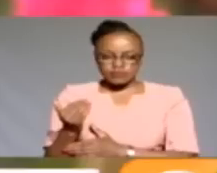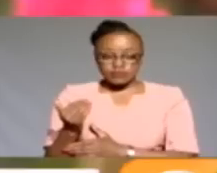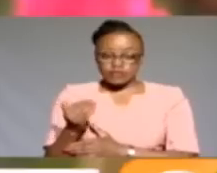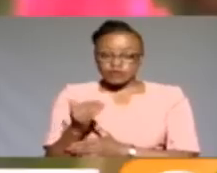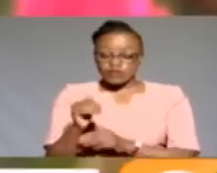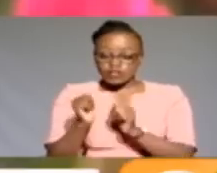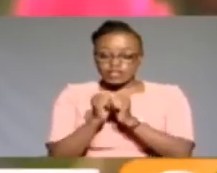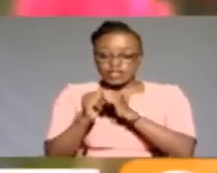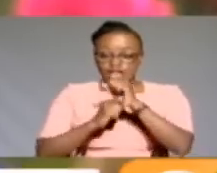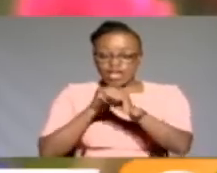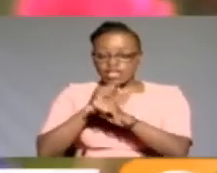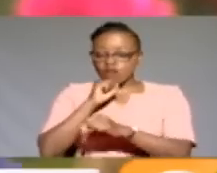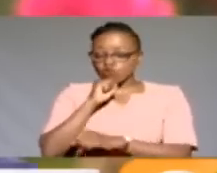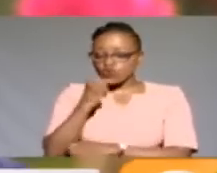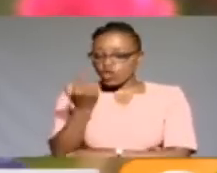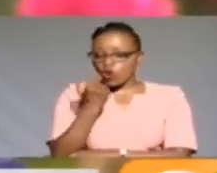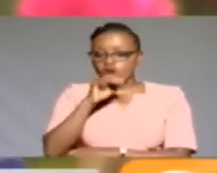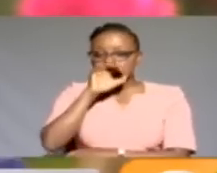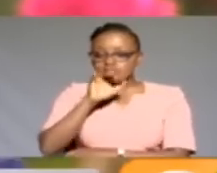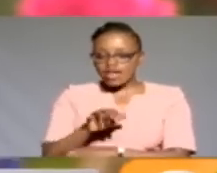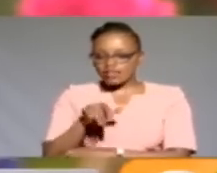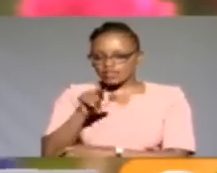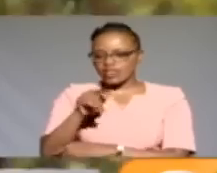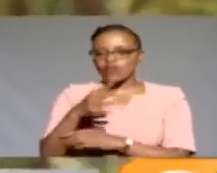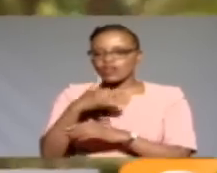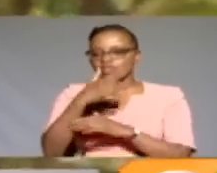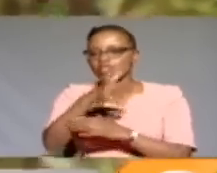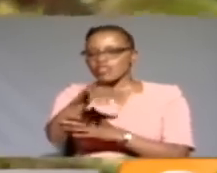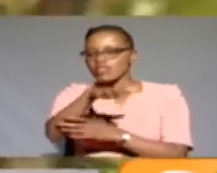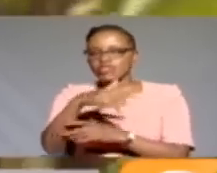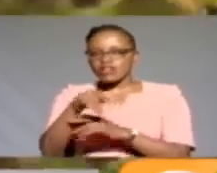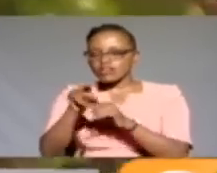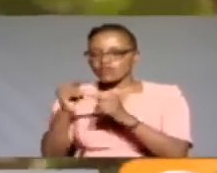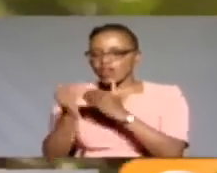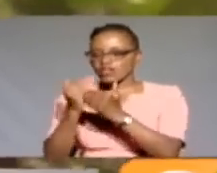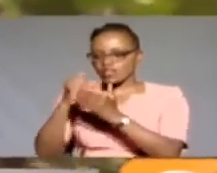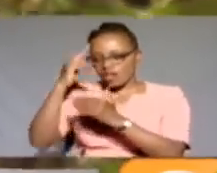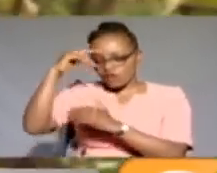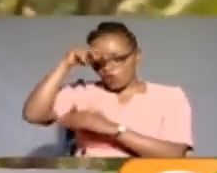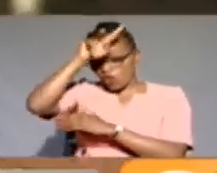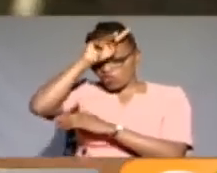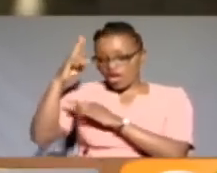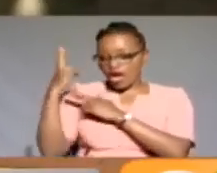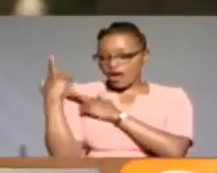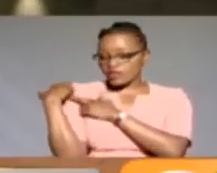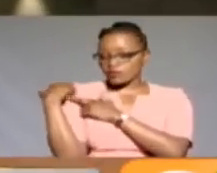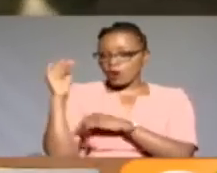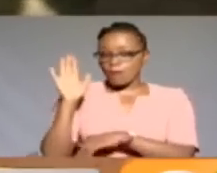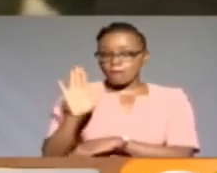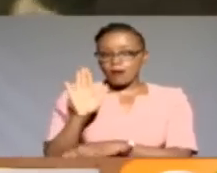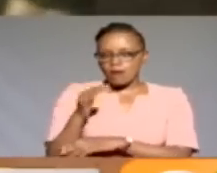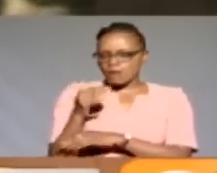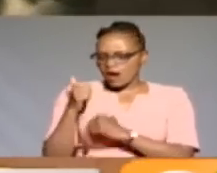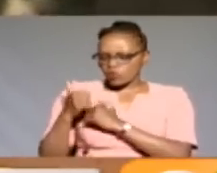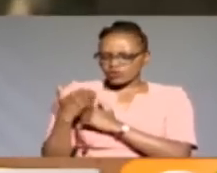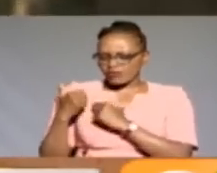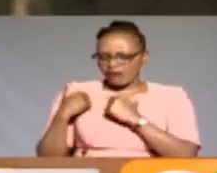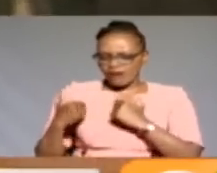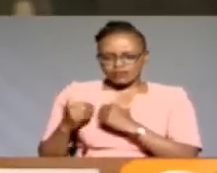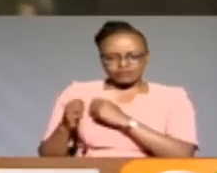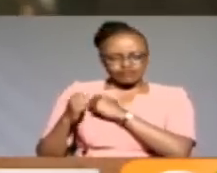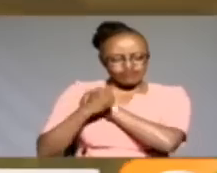Her 10-year-old only son at the time was out on the fields grazing goats, a responsibility he held dear in his heart.